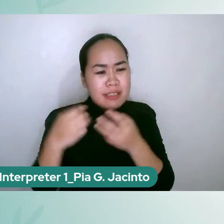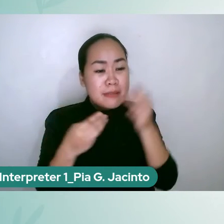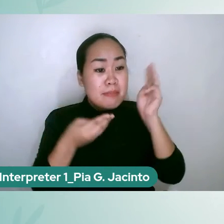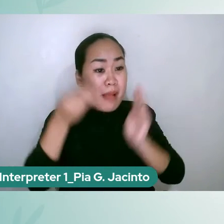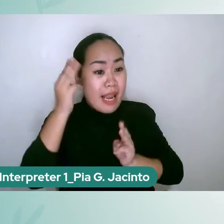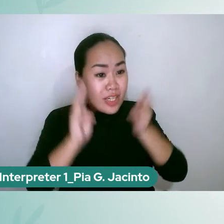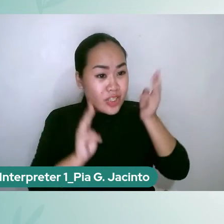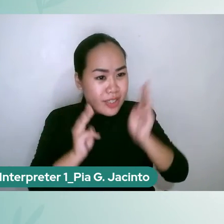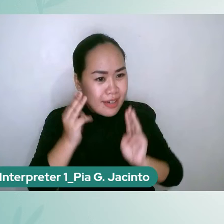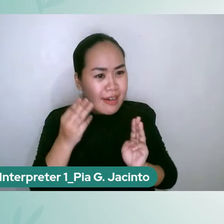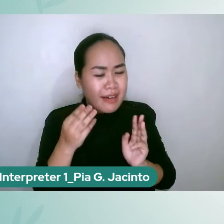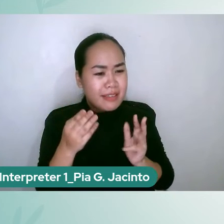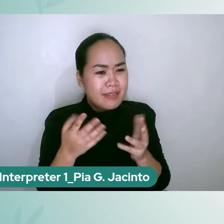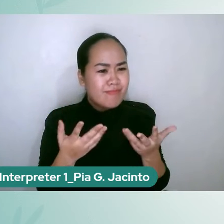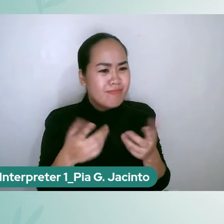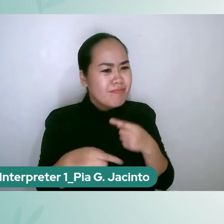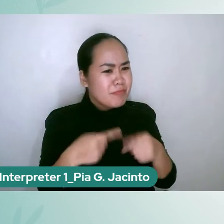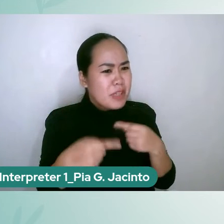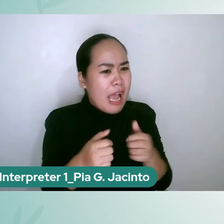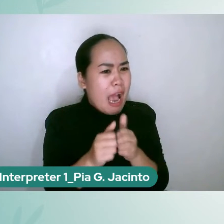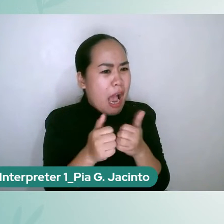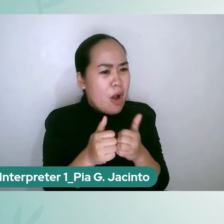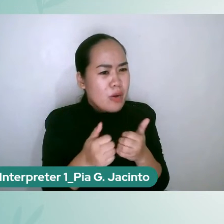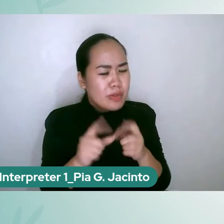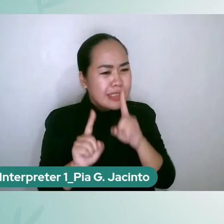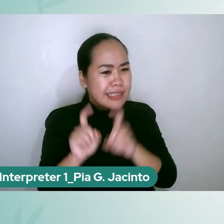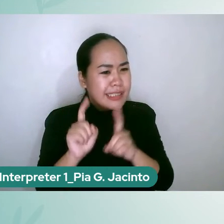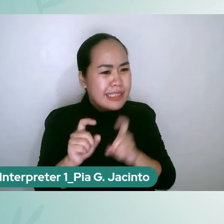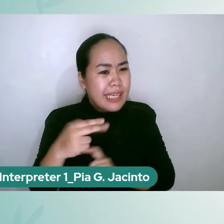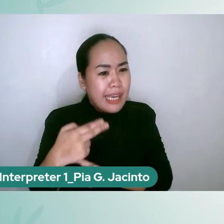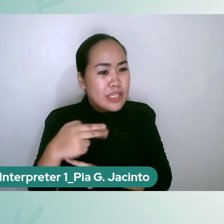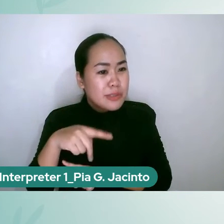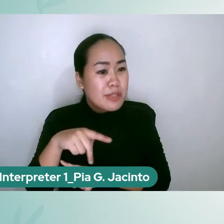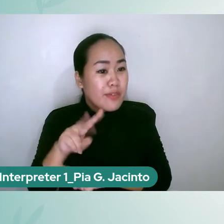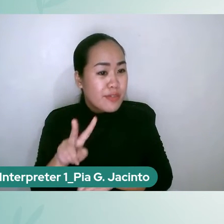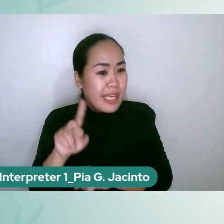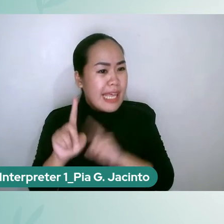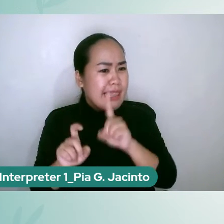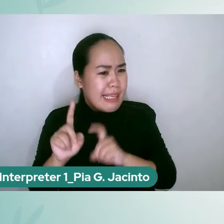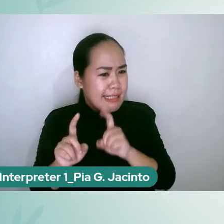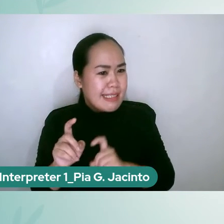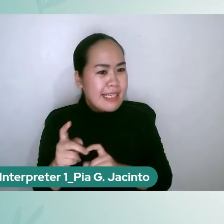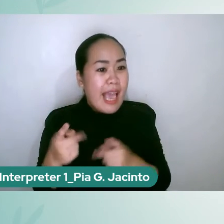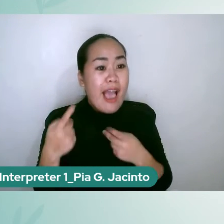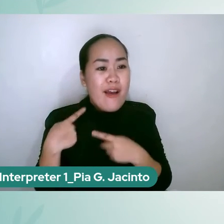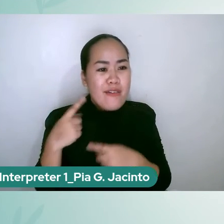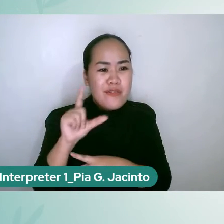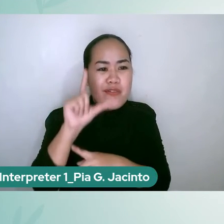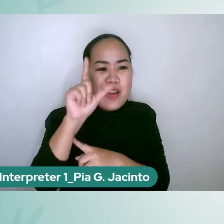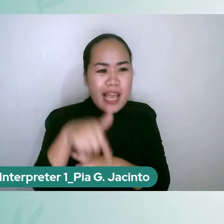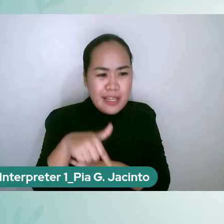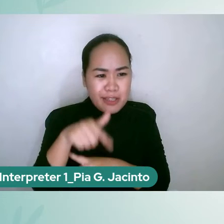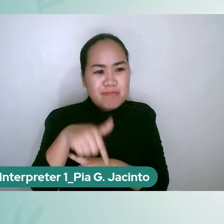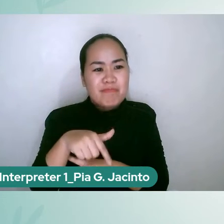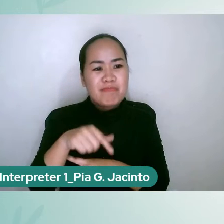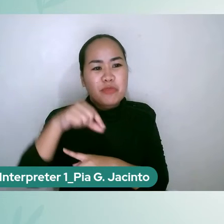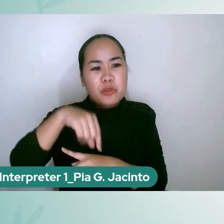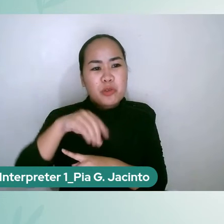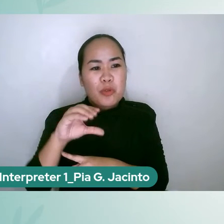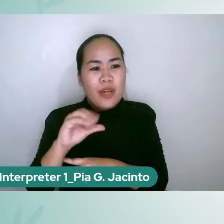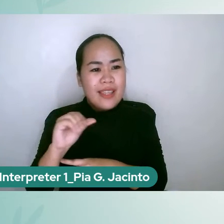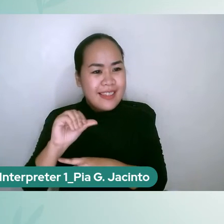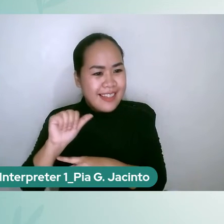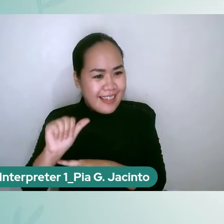to rolling out screening using HPV testing, we're going to have a question and answer after the next